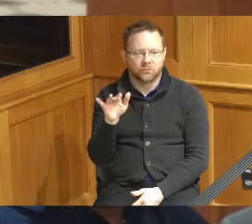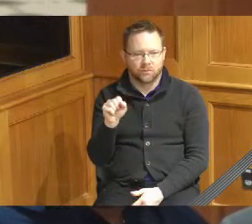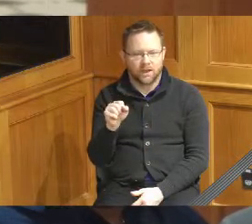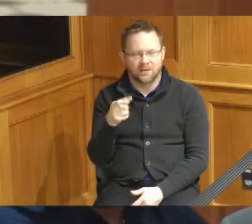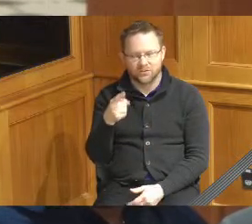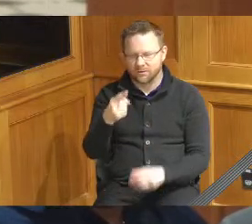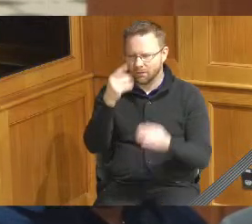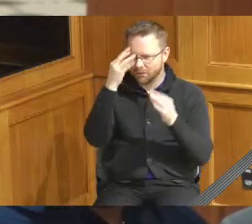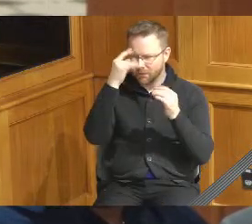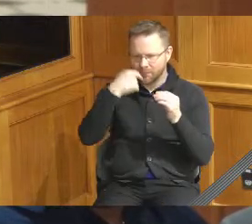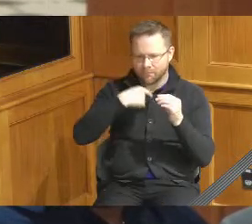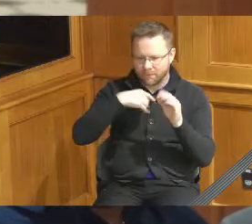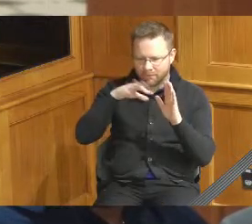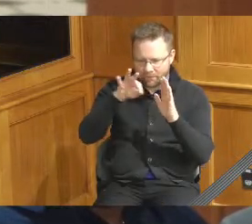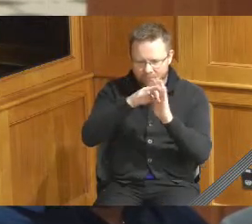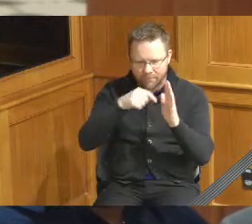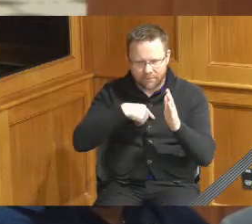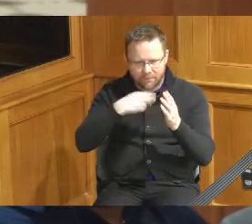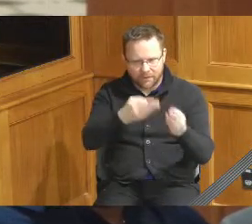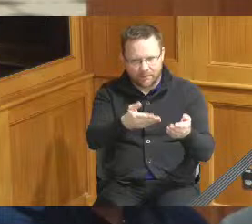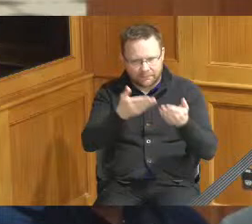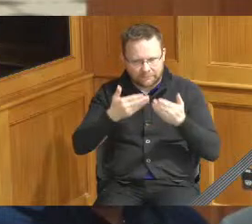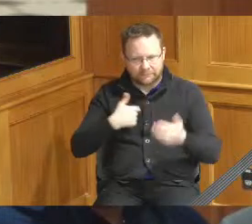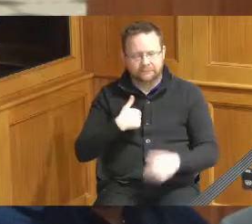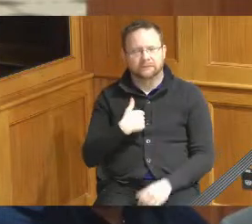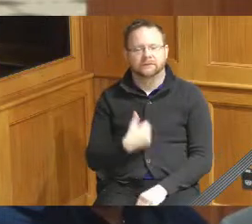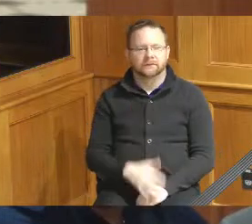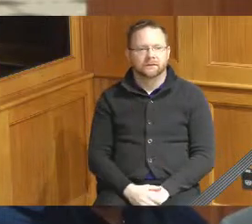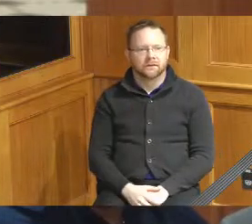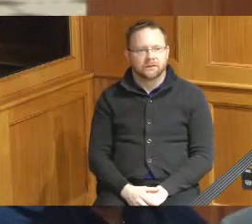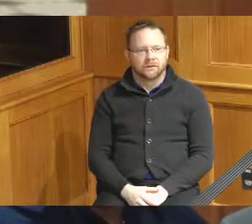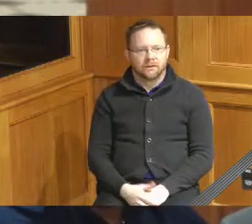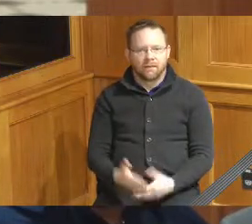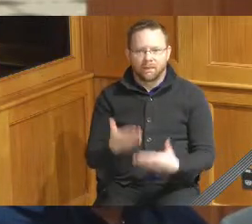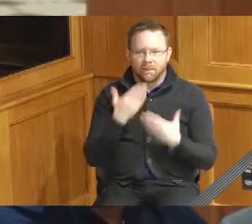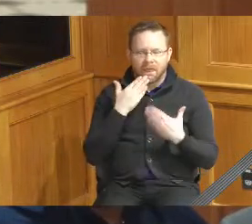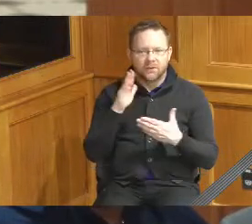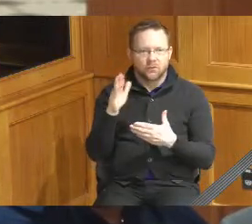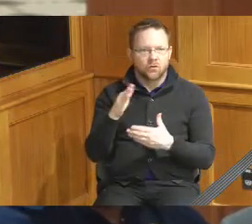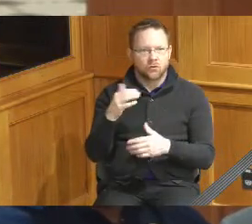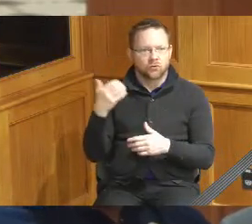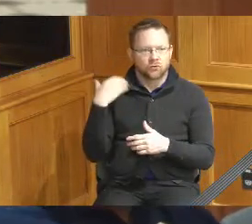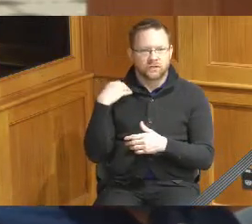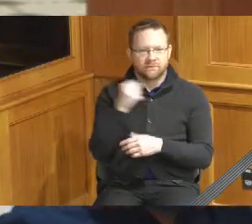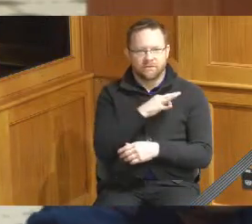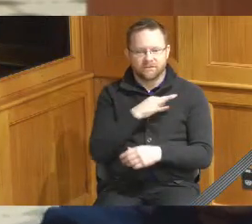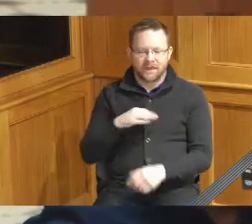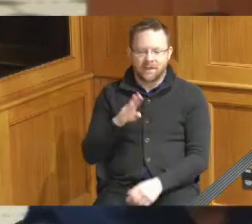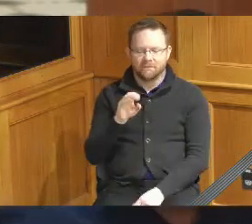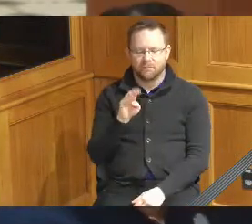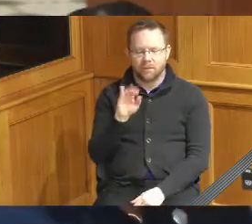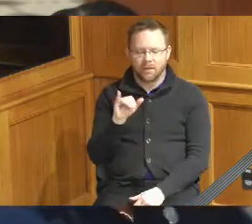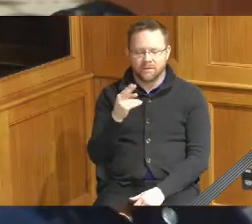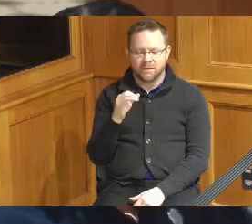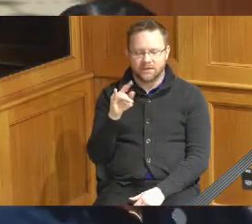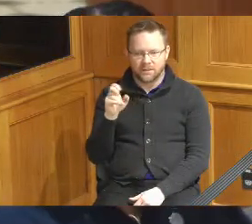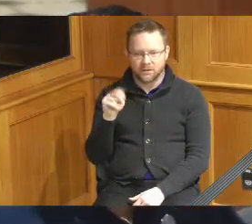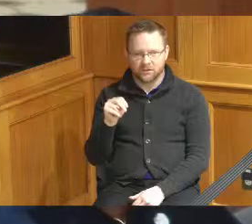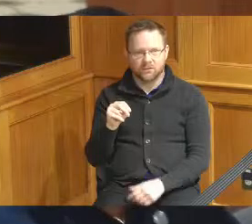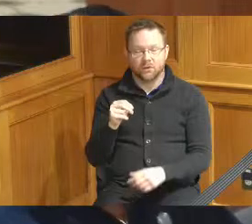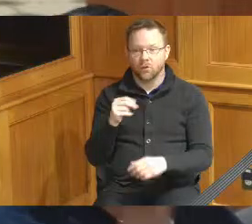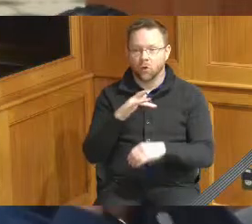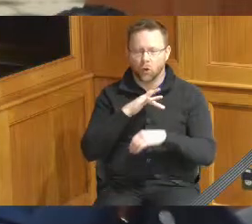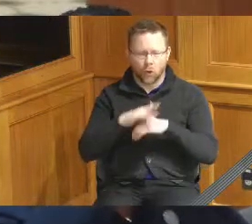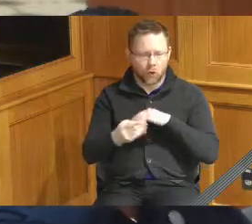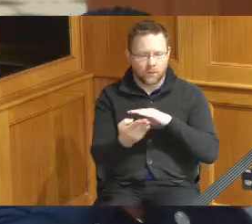thinking of me and choosing me for this honor. Many thanks to her Chief of Staff, Mr. Bobby Hilton, who called me early one